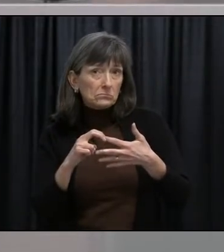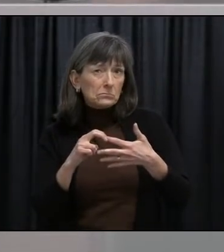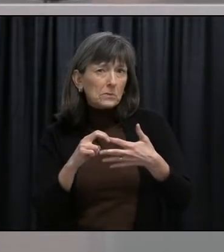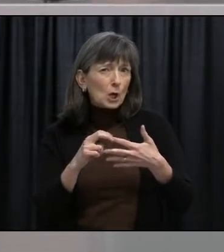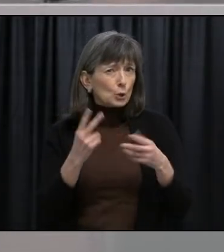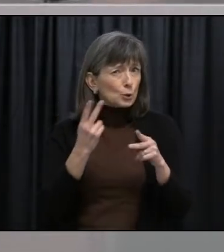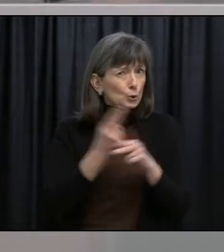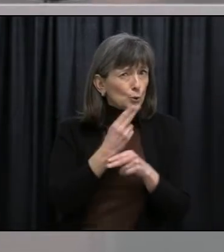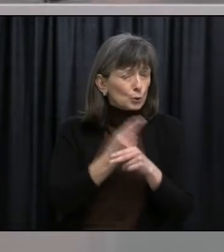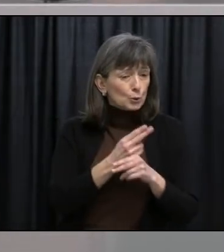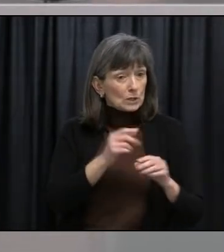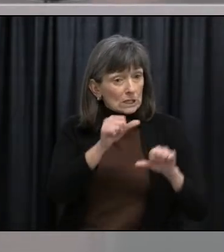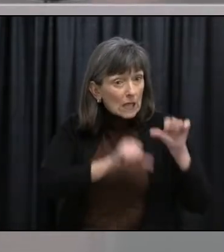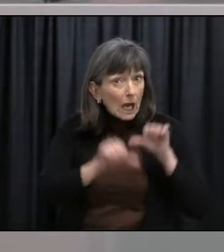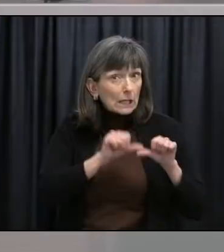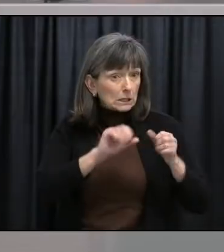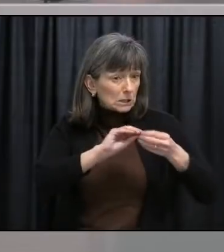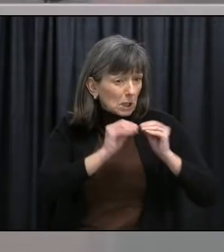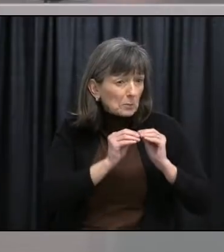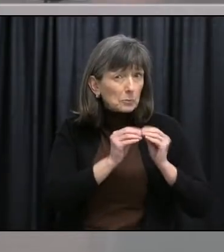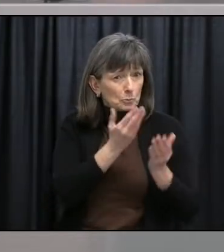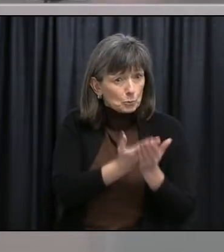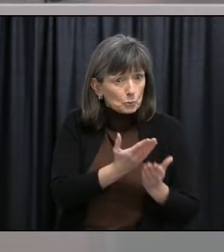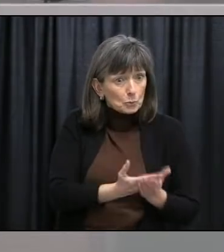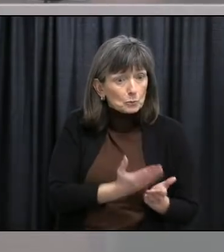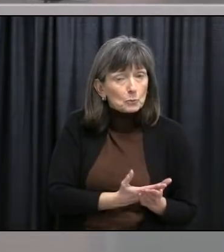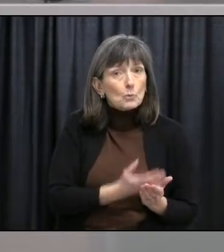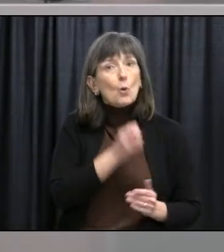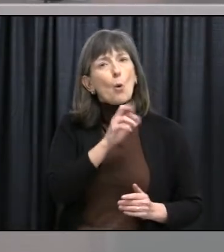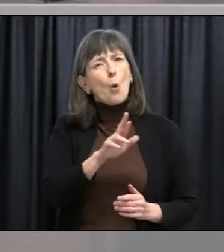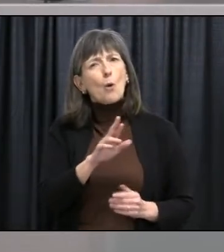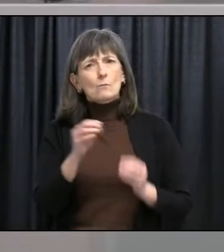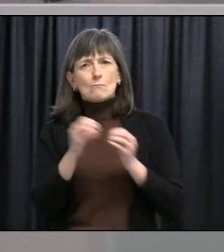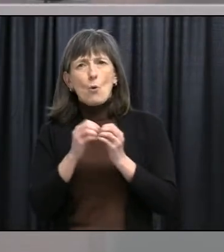little more by feel and a little more ad hoc than that?